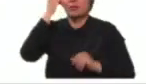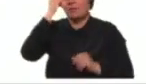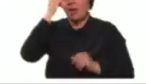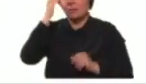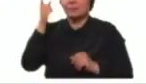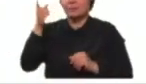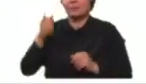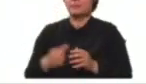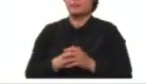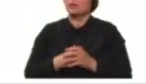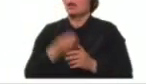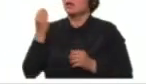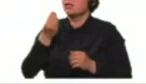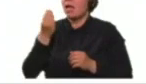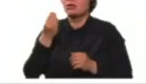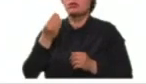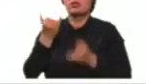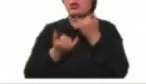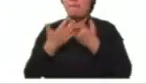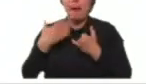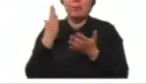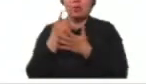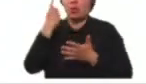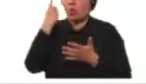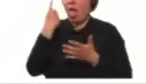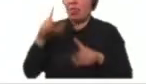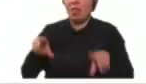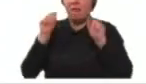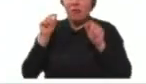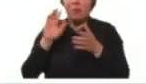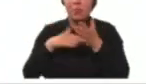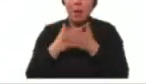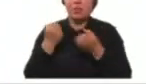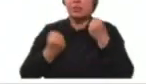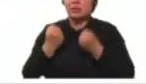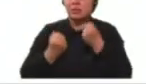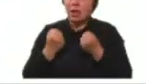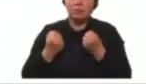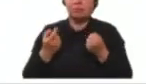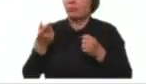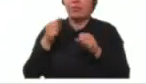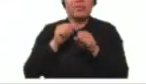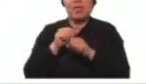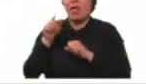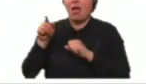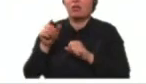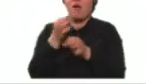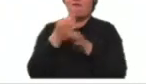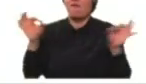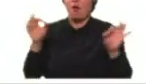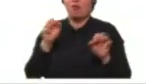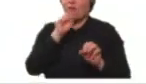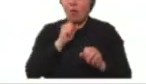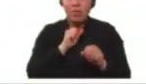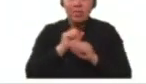being limited to one choice, specifically the car, is not freedom. I come from the land that markets the car as freedom. I'm very familiar with car